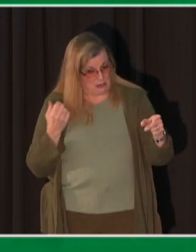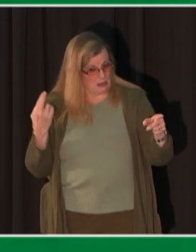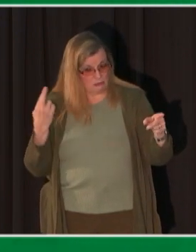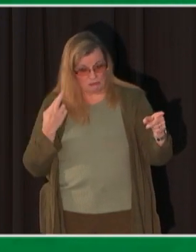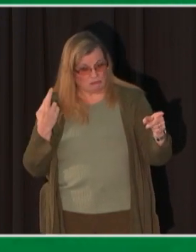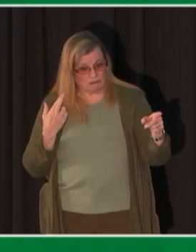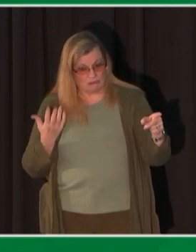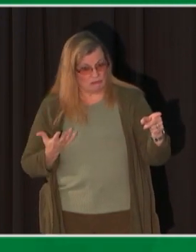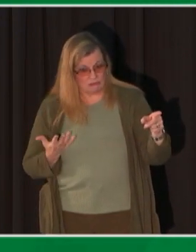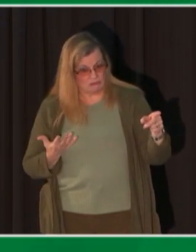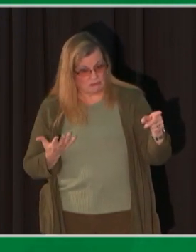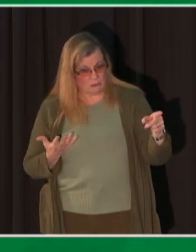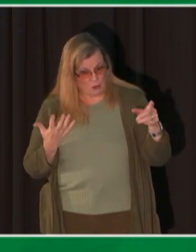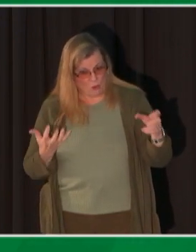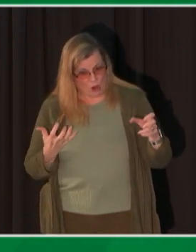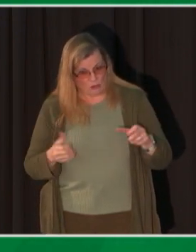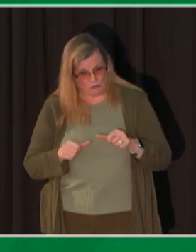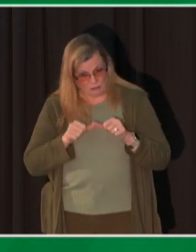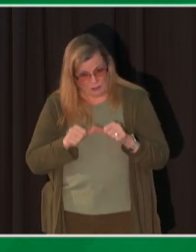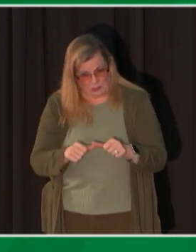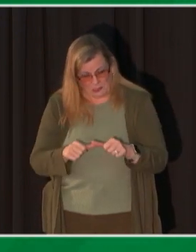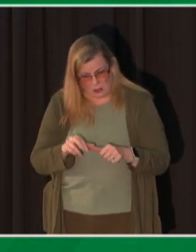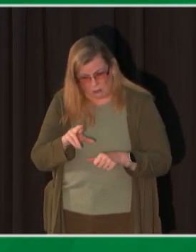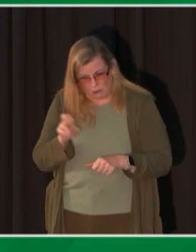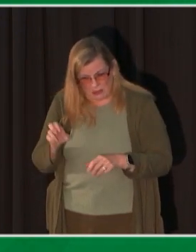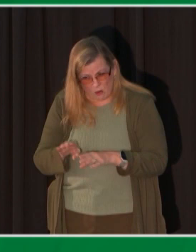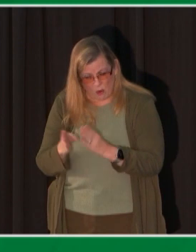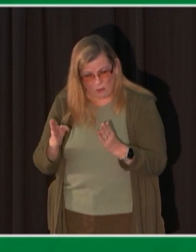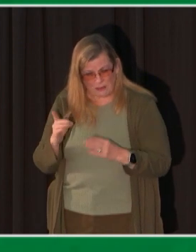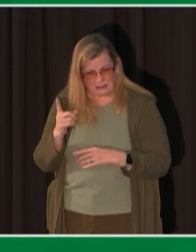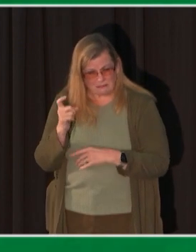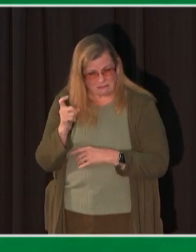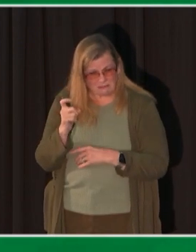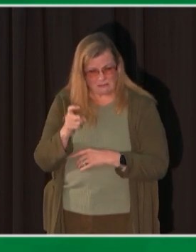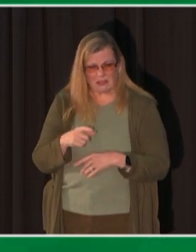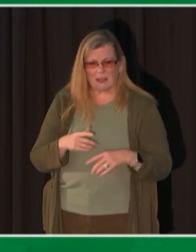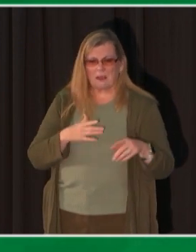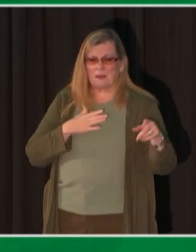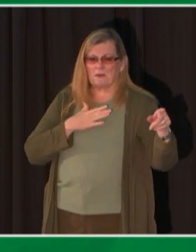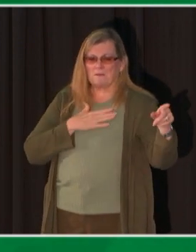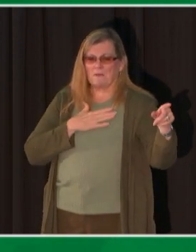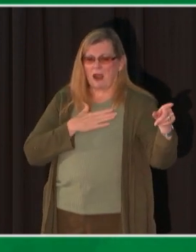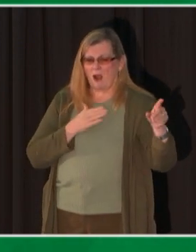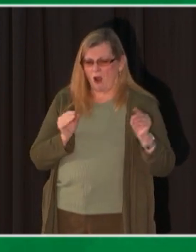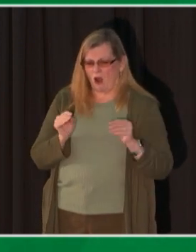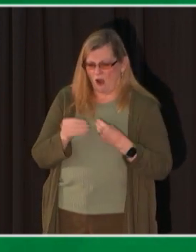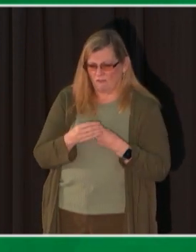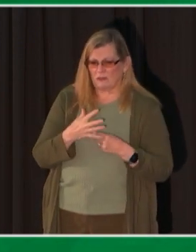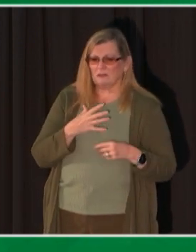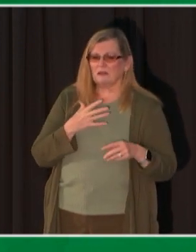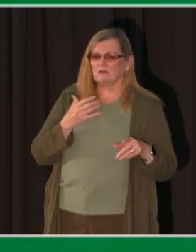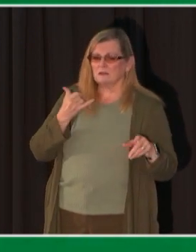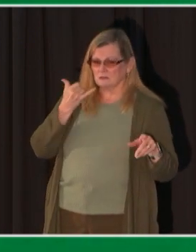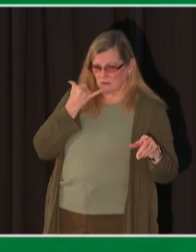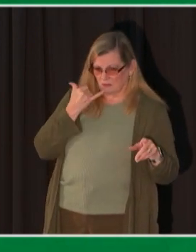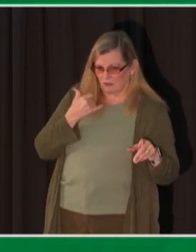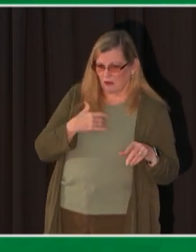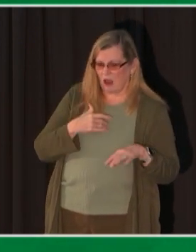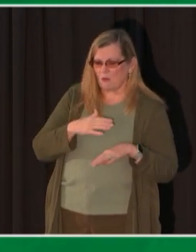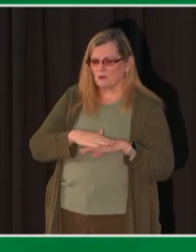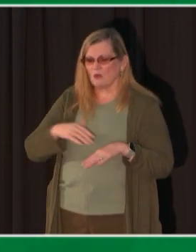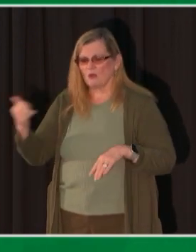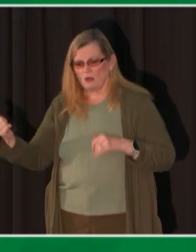reopen faster. My office was on the call. I was on another call at the time, and